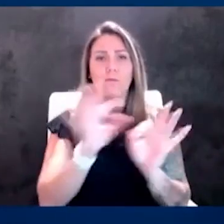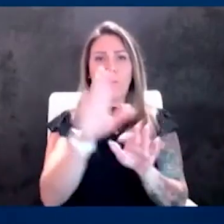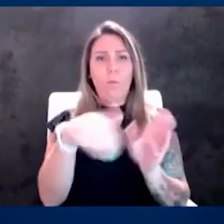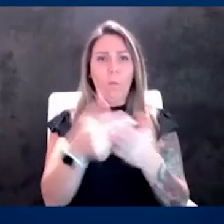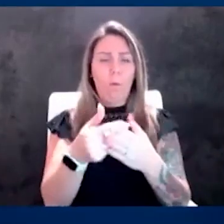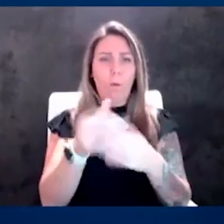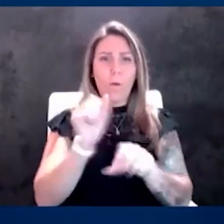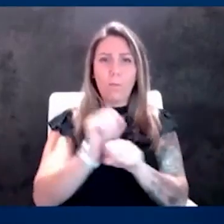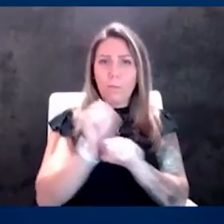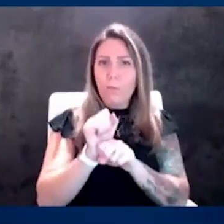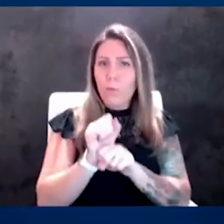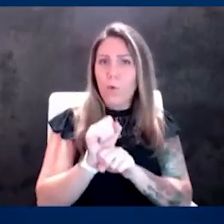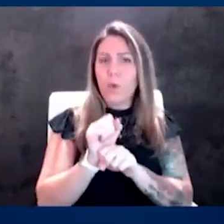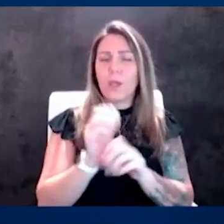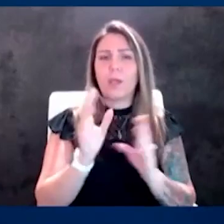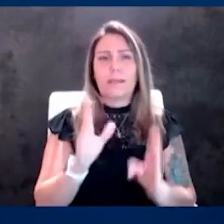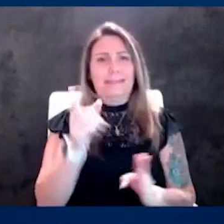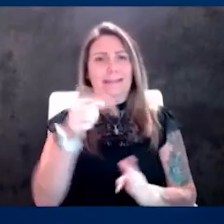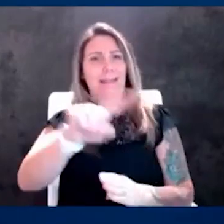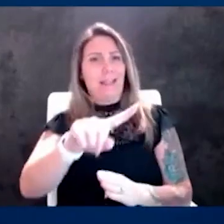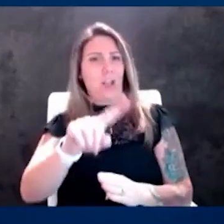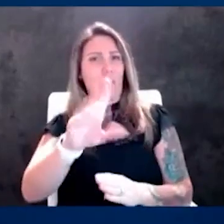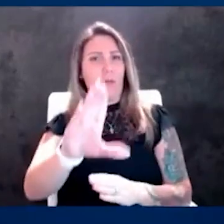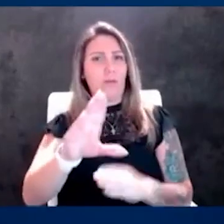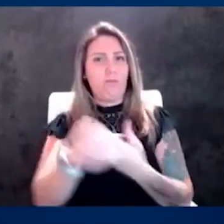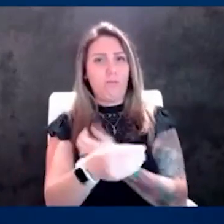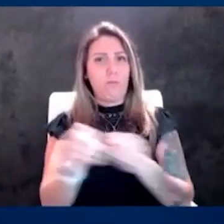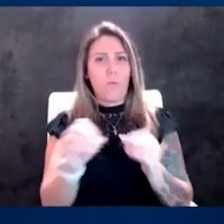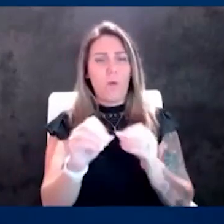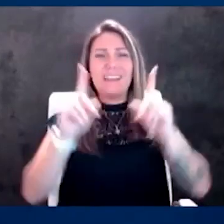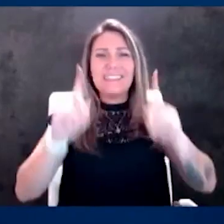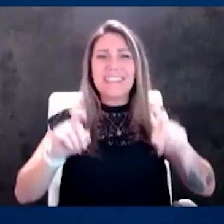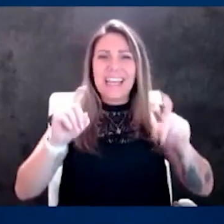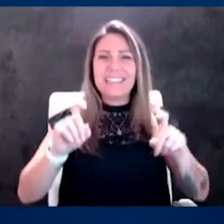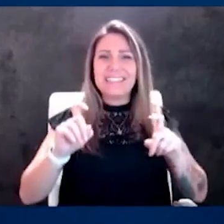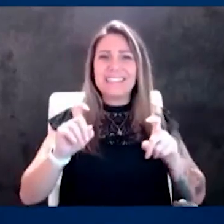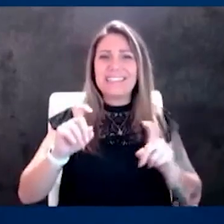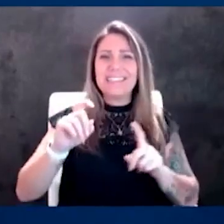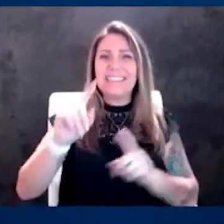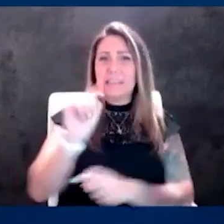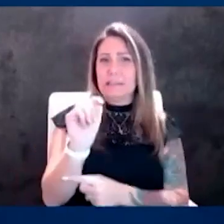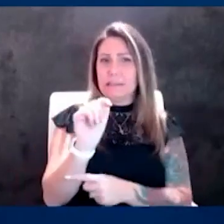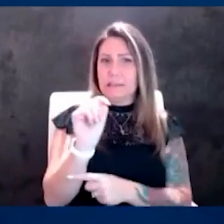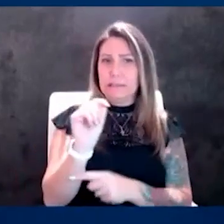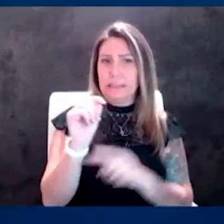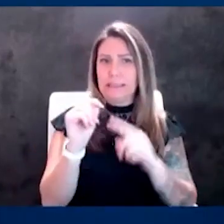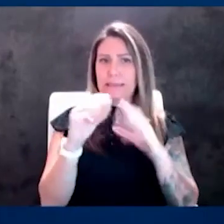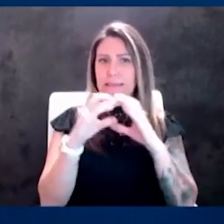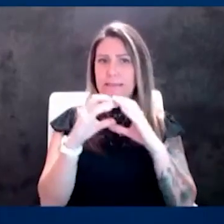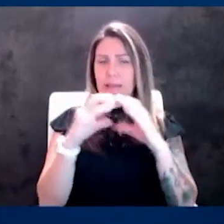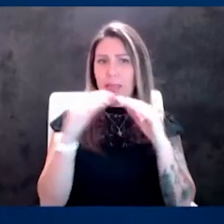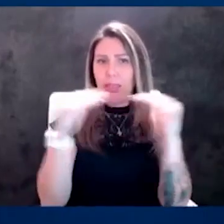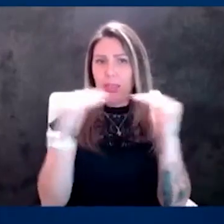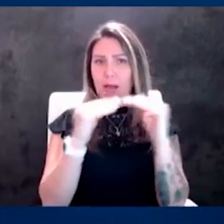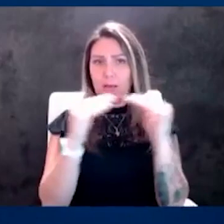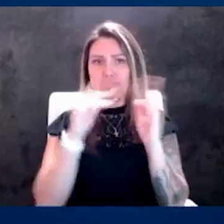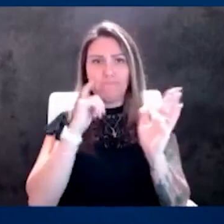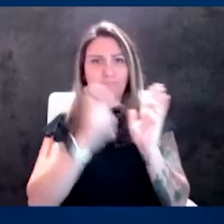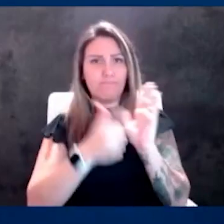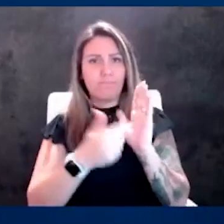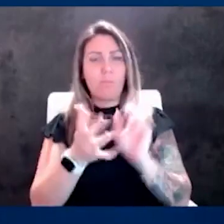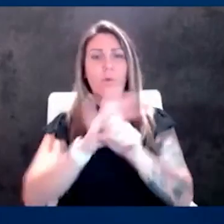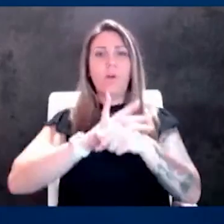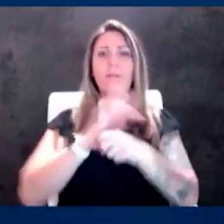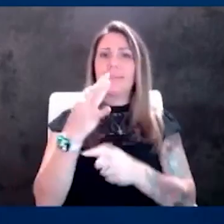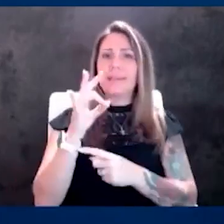County Sheriff's Office. It will test the T cell level, indicating a person's, according to the sheriff, COVID-19 immunity. So